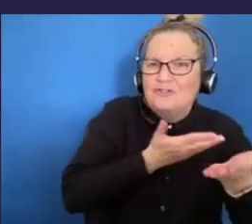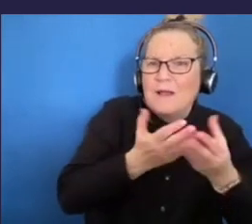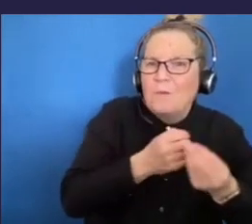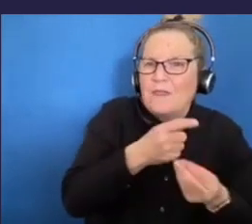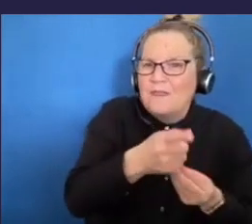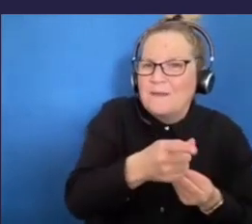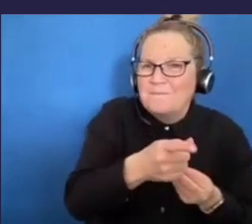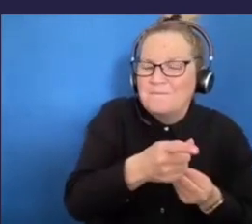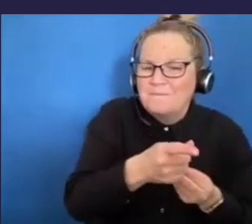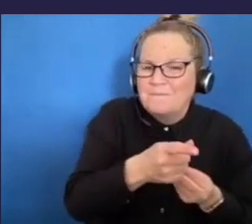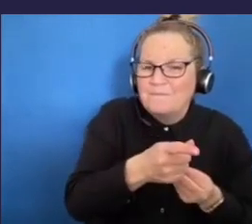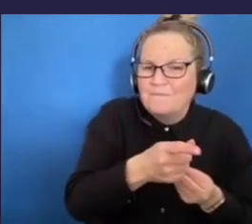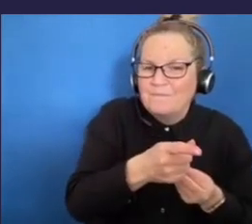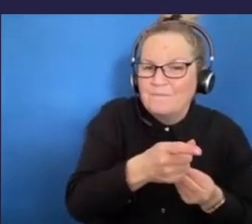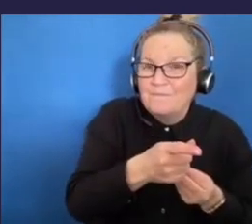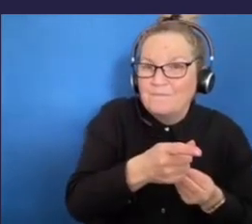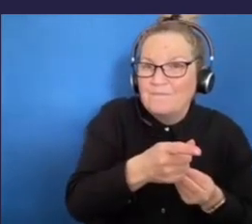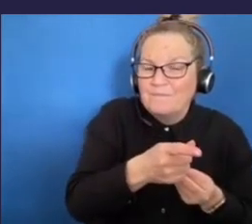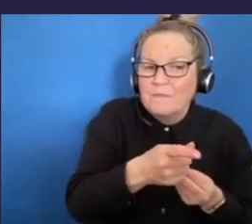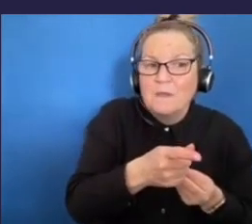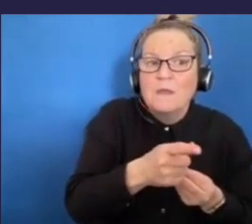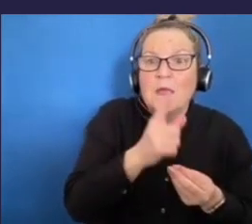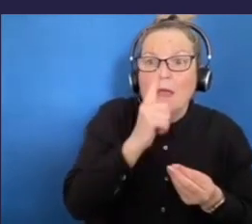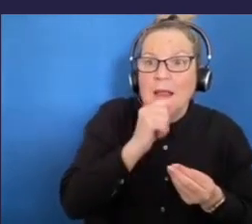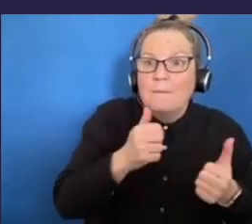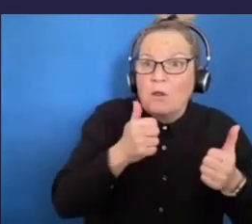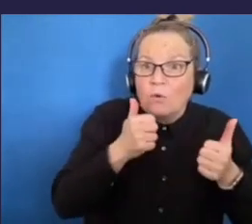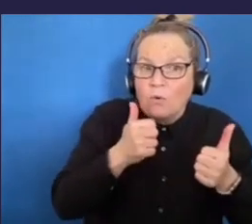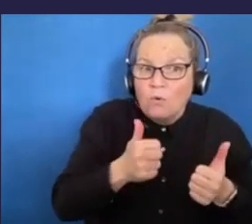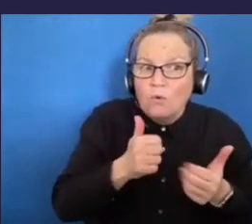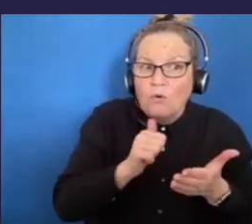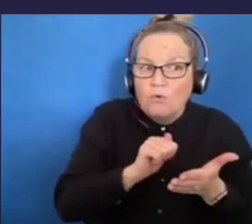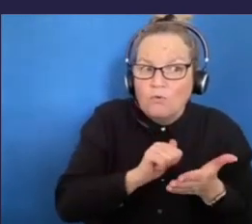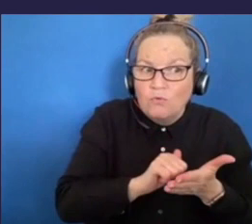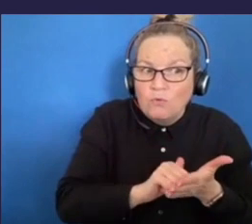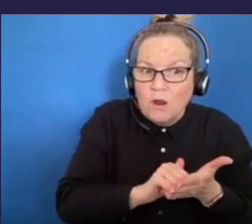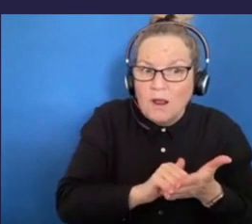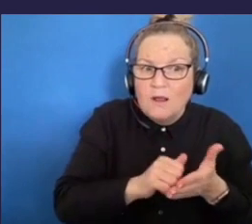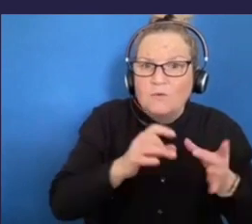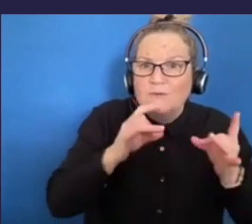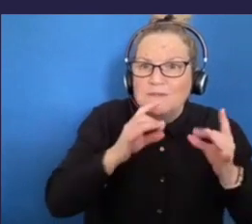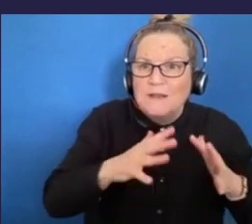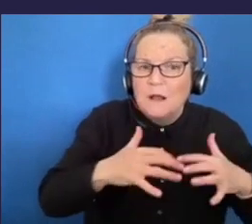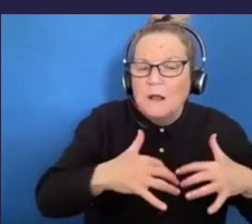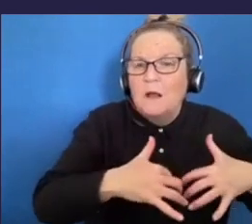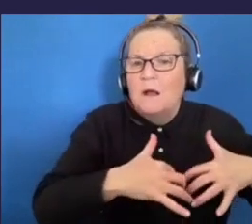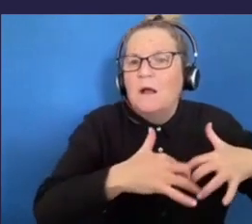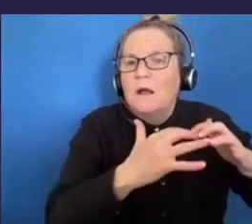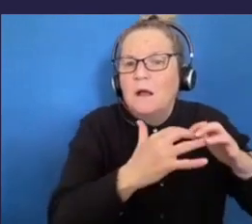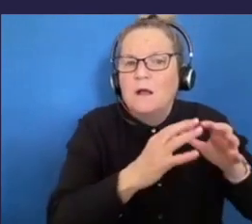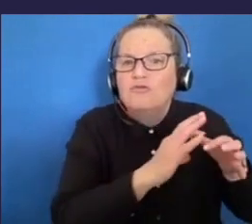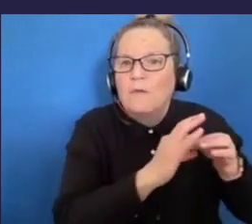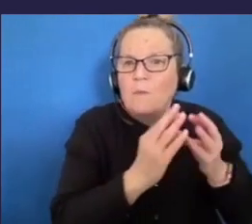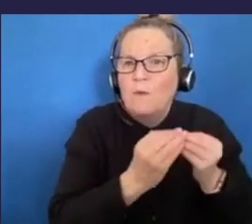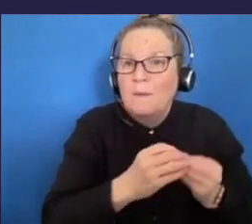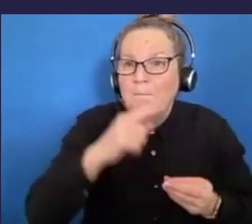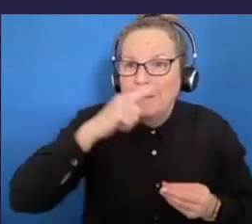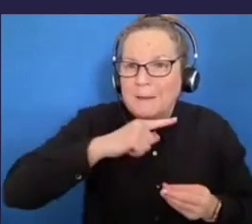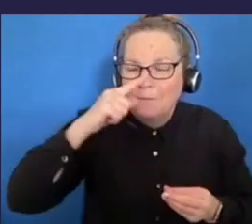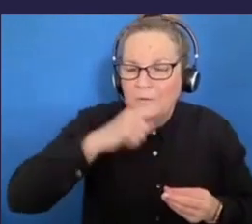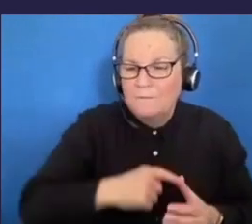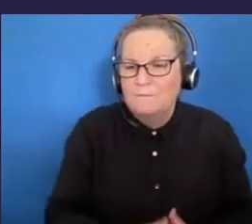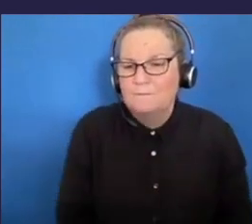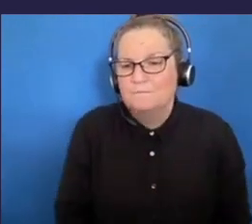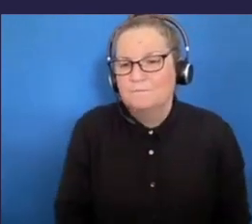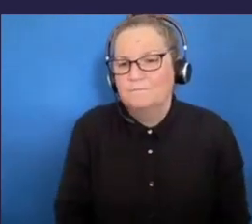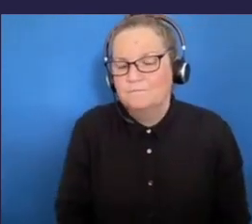a large entree into opportunities for doing things with people. And so,